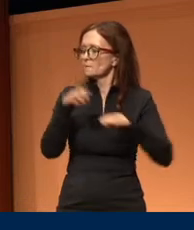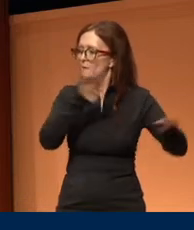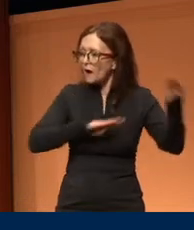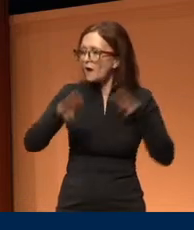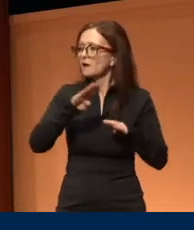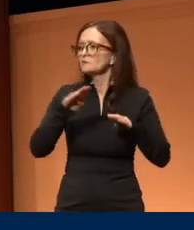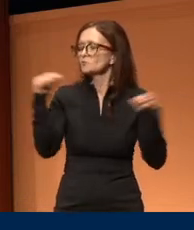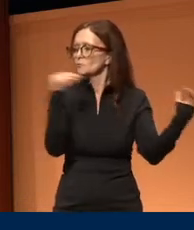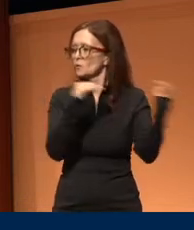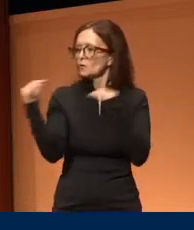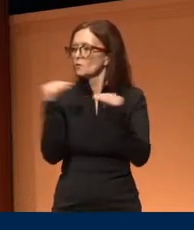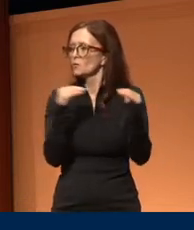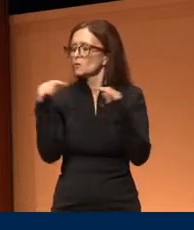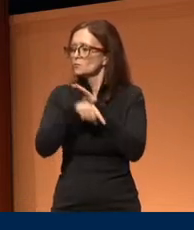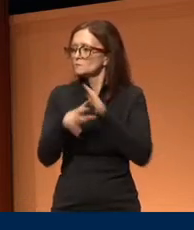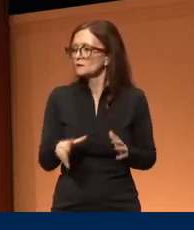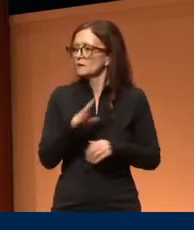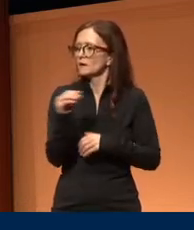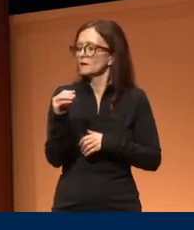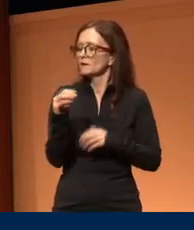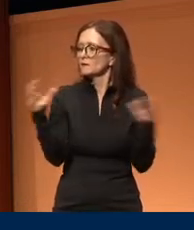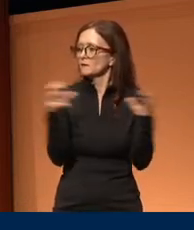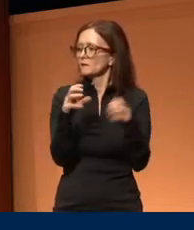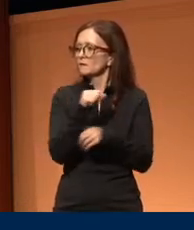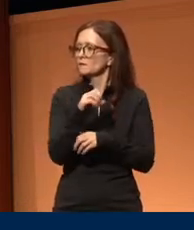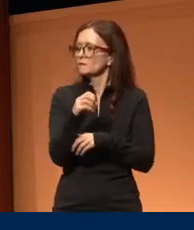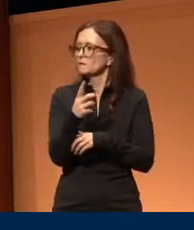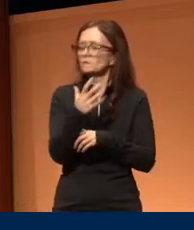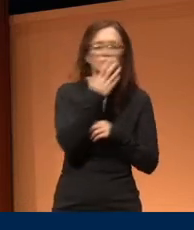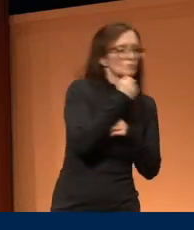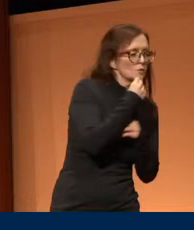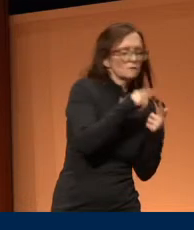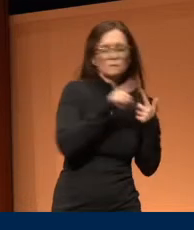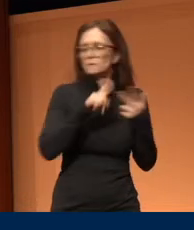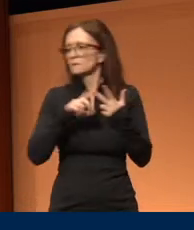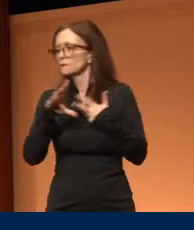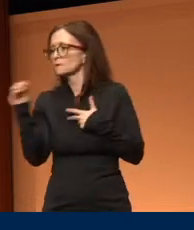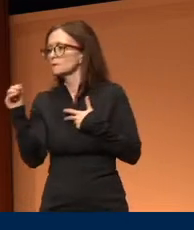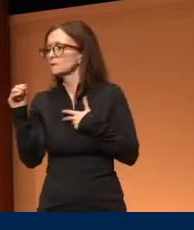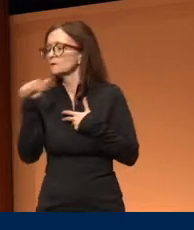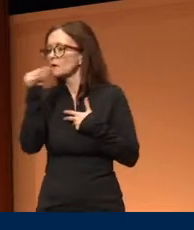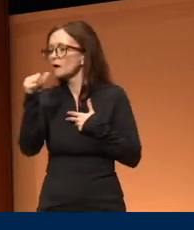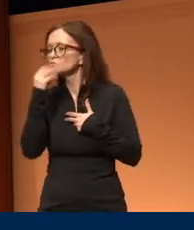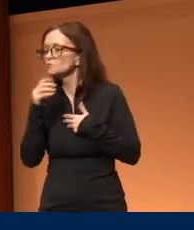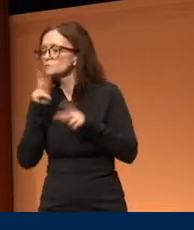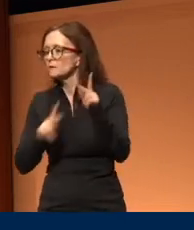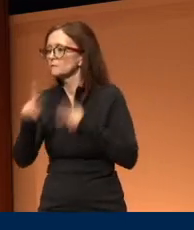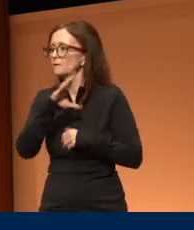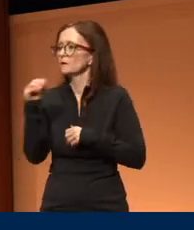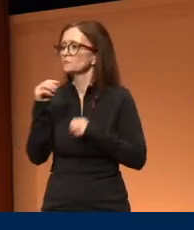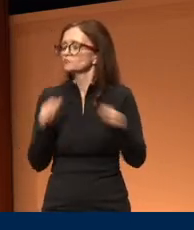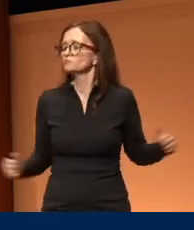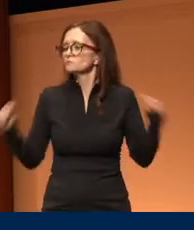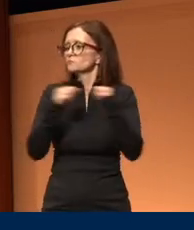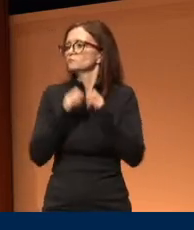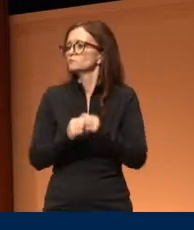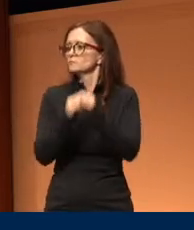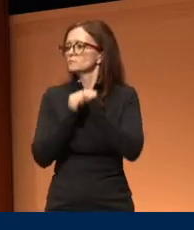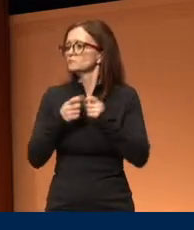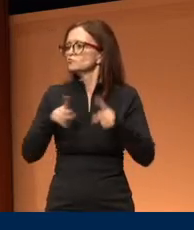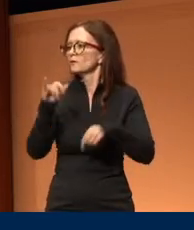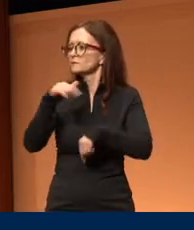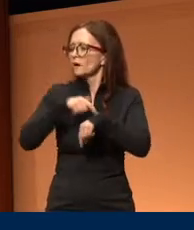eugenics? What brings people together? What brings the Jewish and the non-Jewish people together? During that